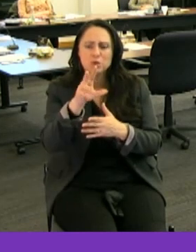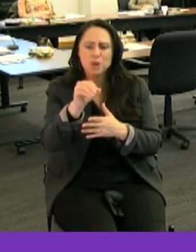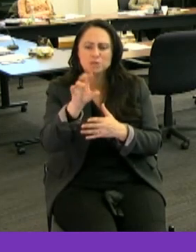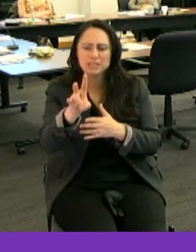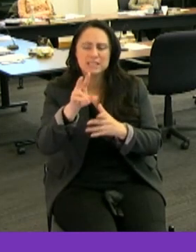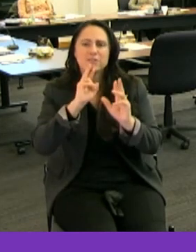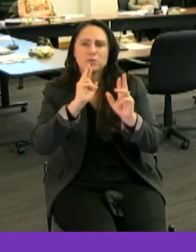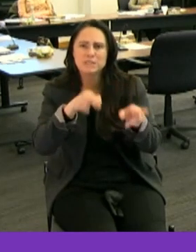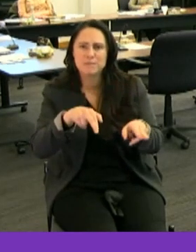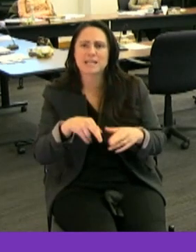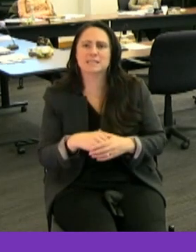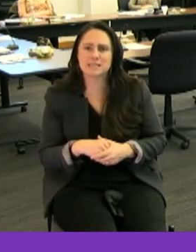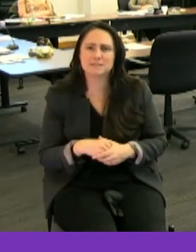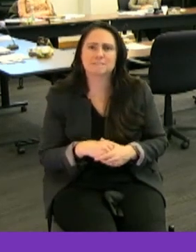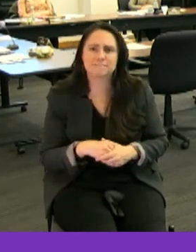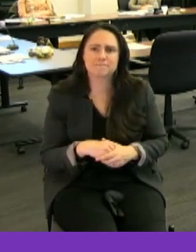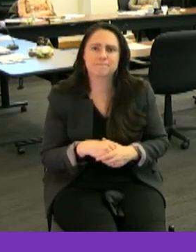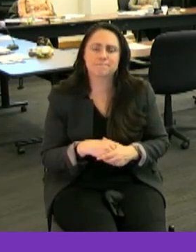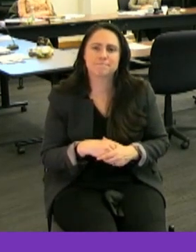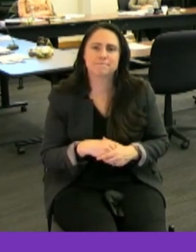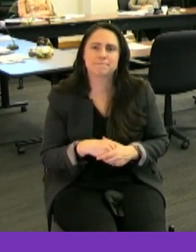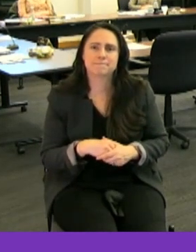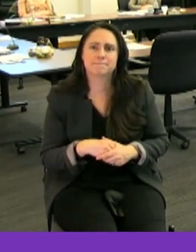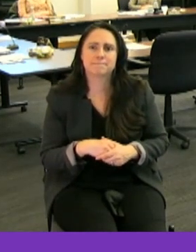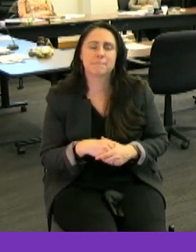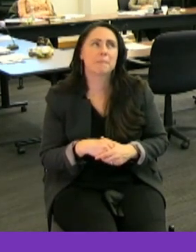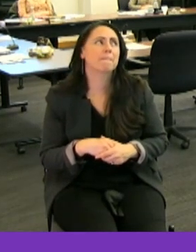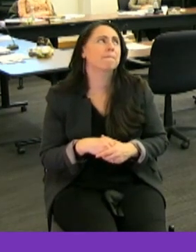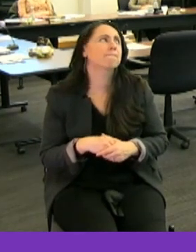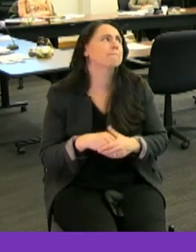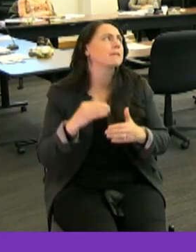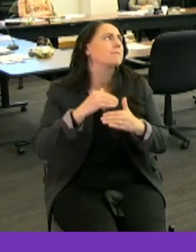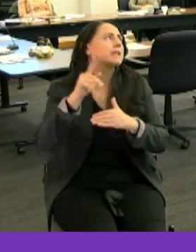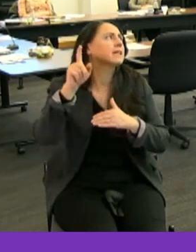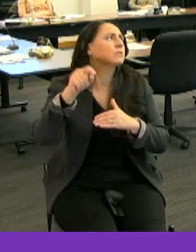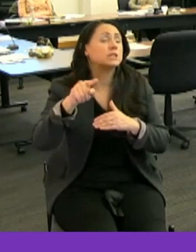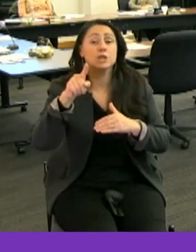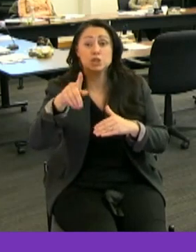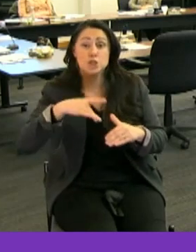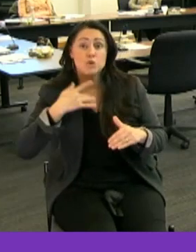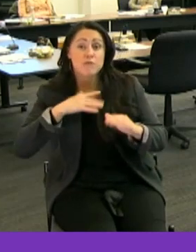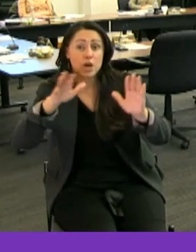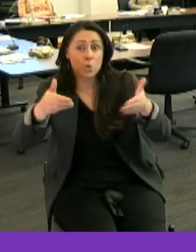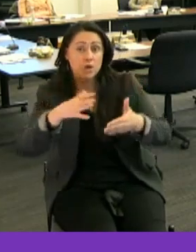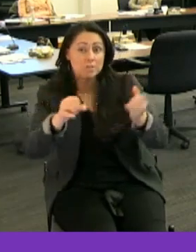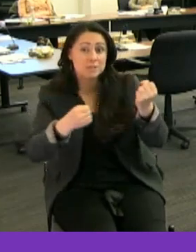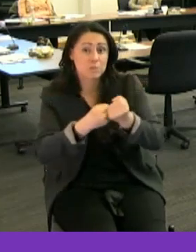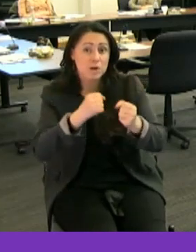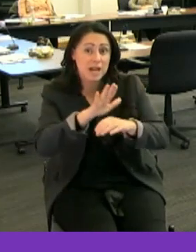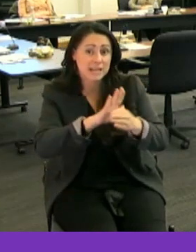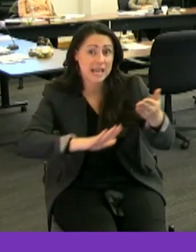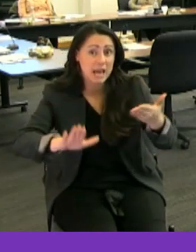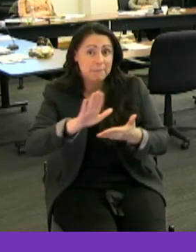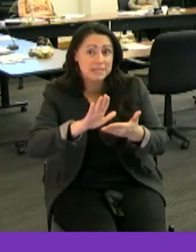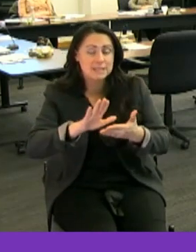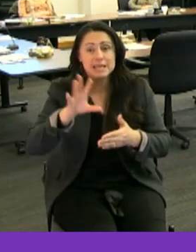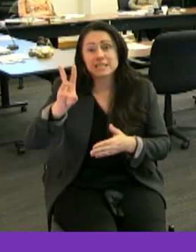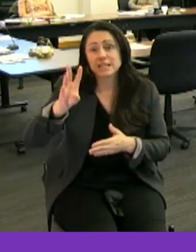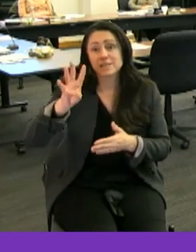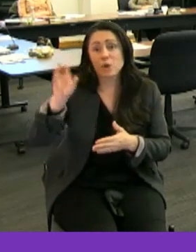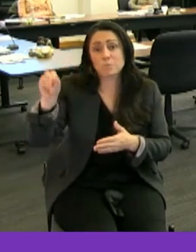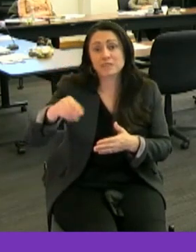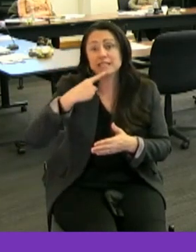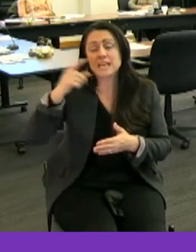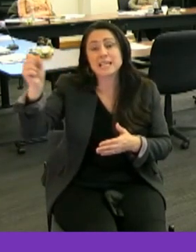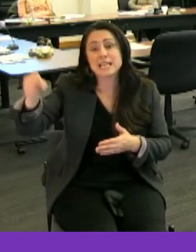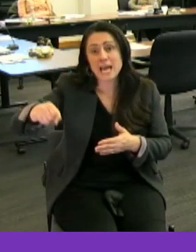207 responses. And then my next question was, do you feel welcomed and supported on campus? 64%